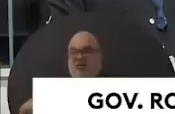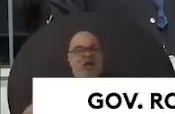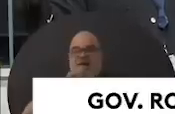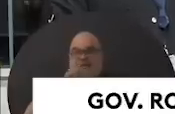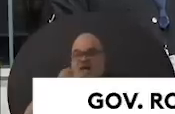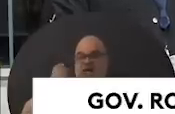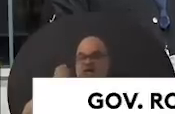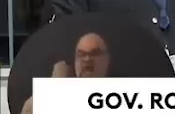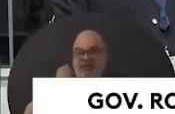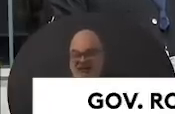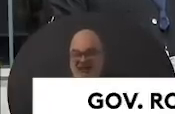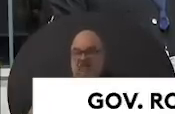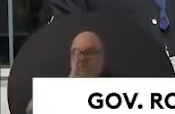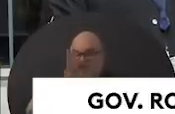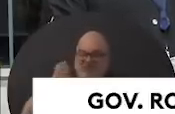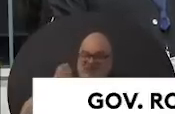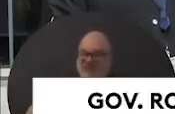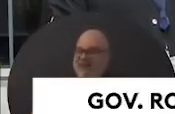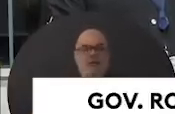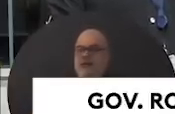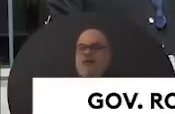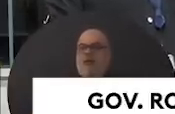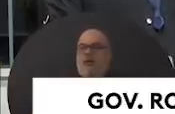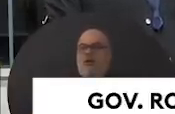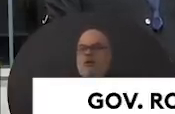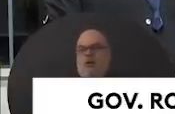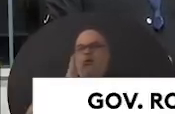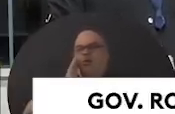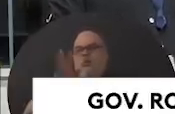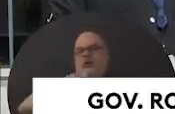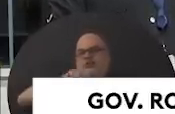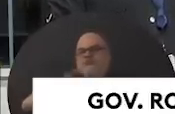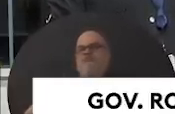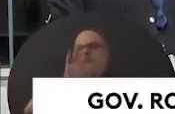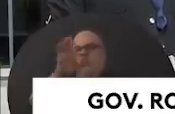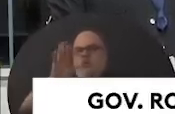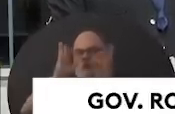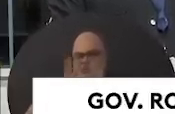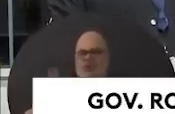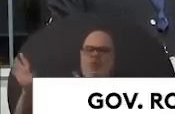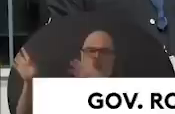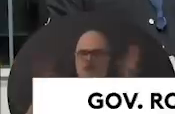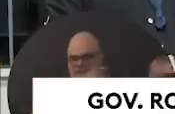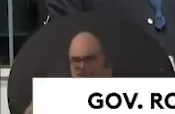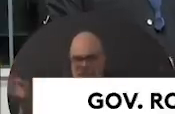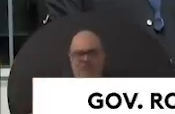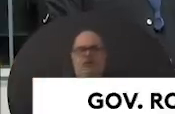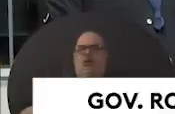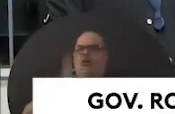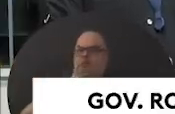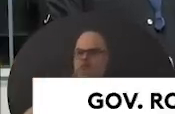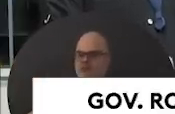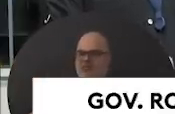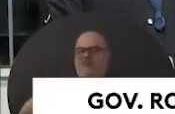in the eye of the path of the storm, there's going to be pretty broad impacts throughout the state. You're going to have wind, you're going to have water. There